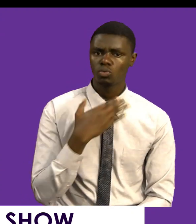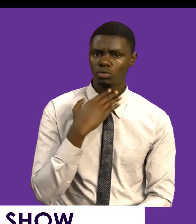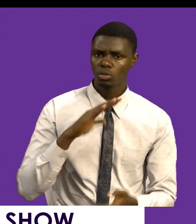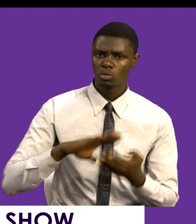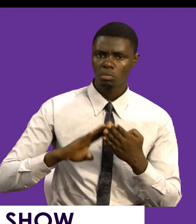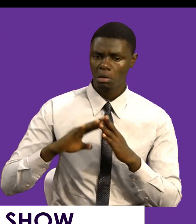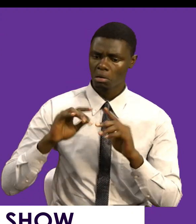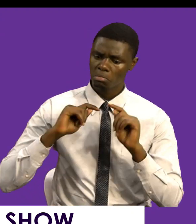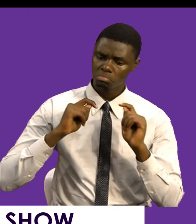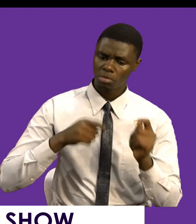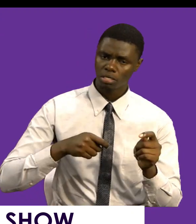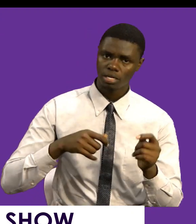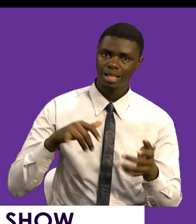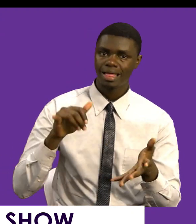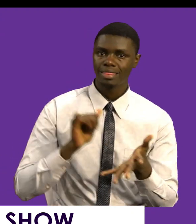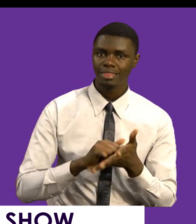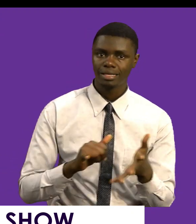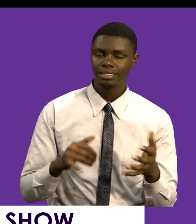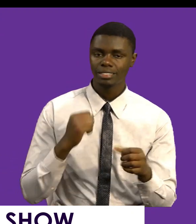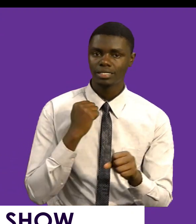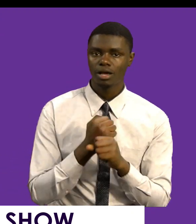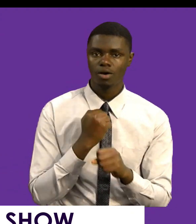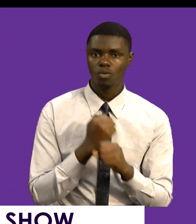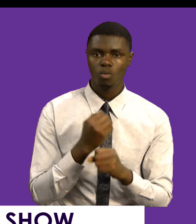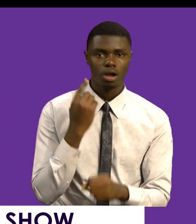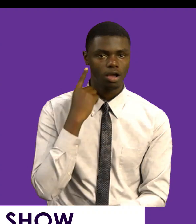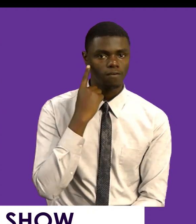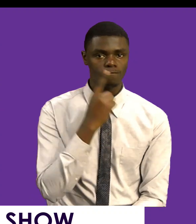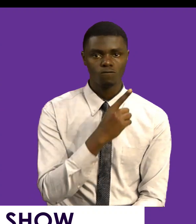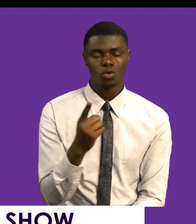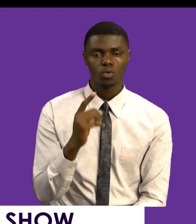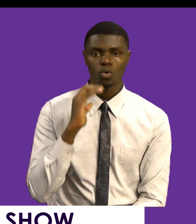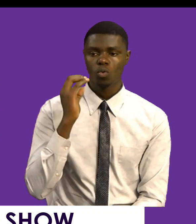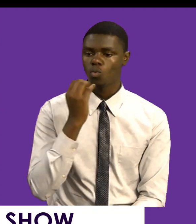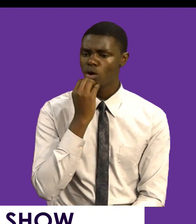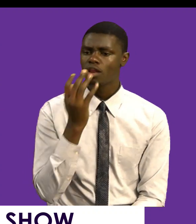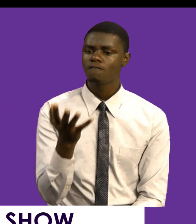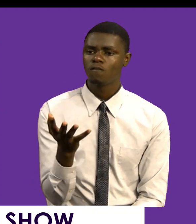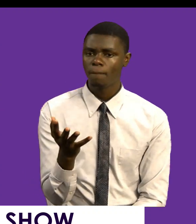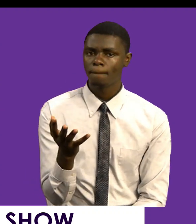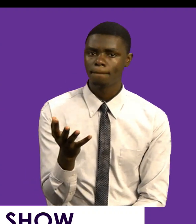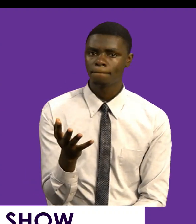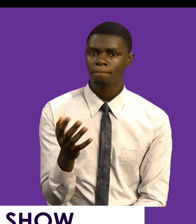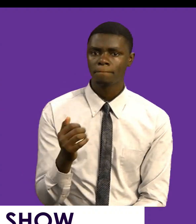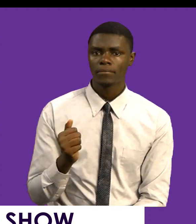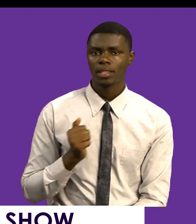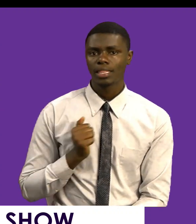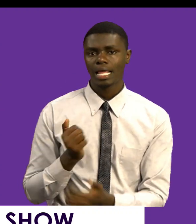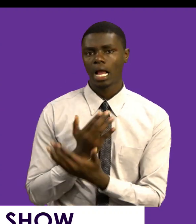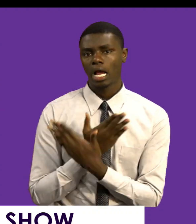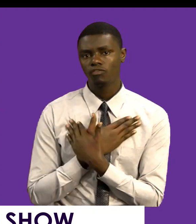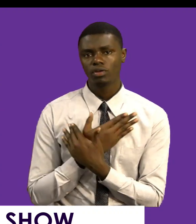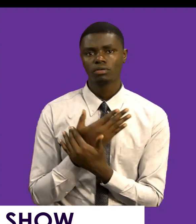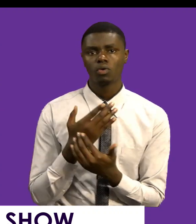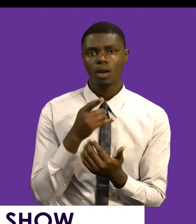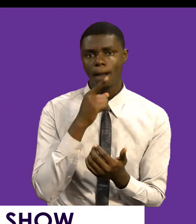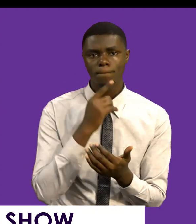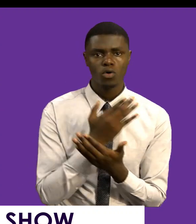respected? That is a homework for you. That will inform the kind of girlfriend or boyfriend that you